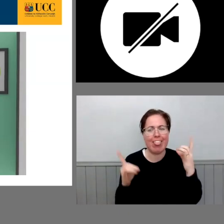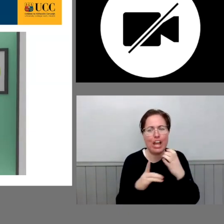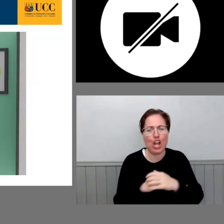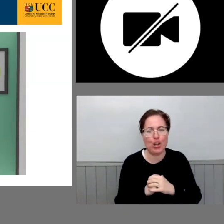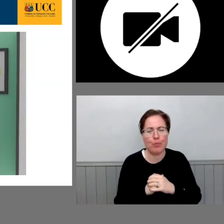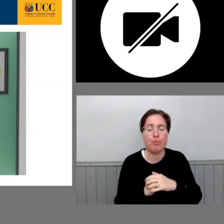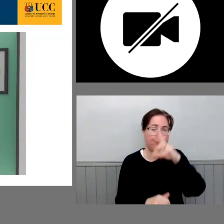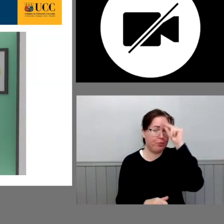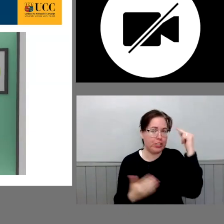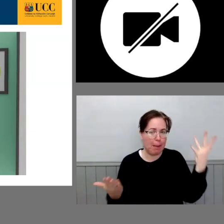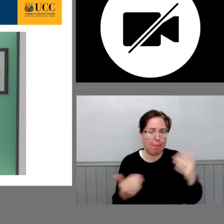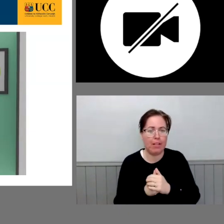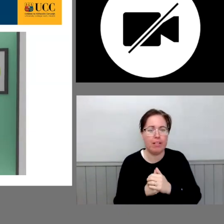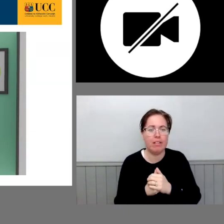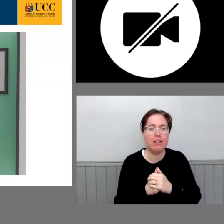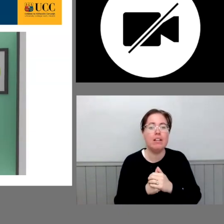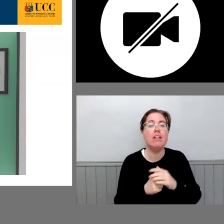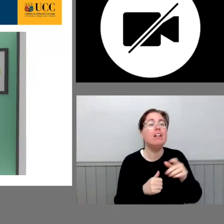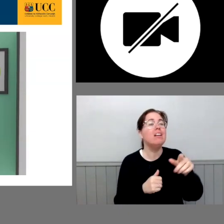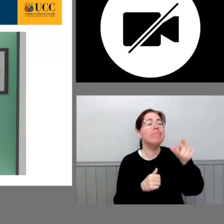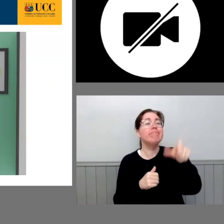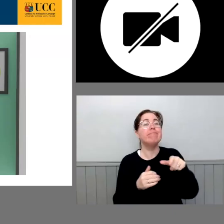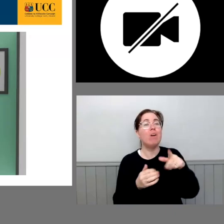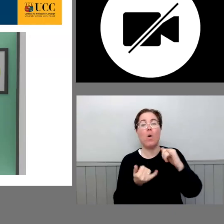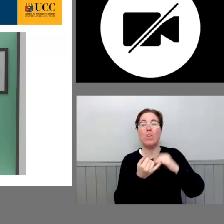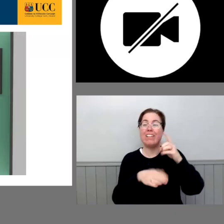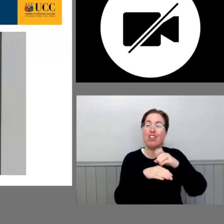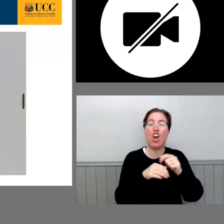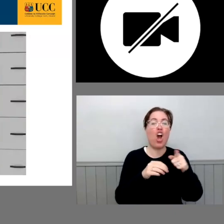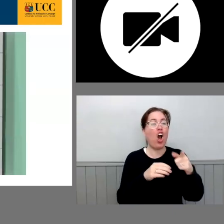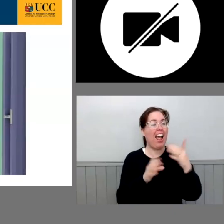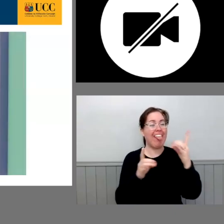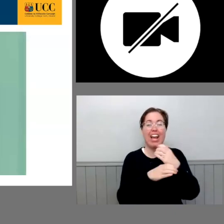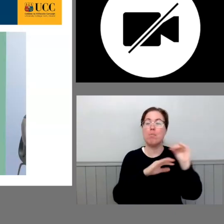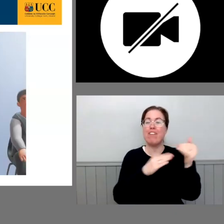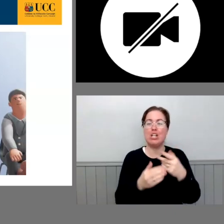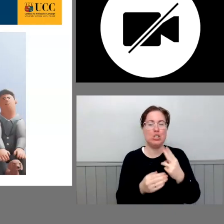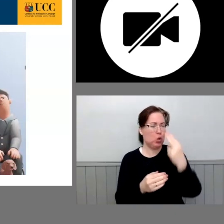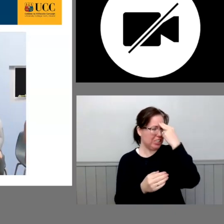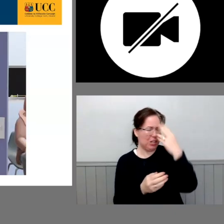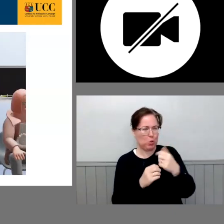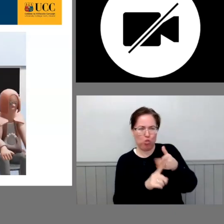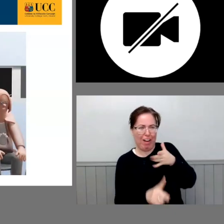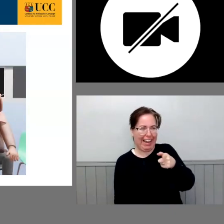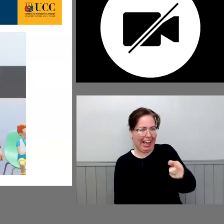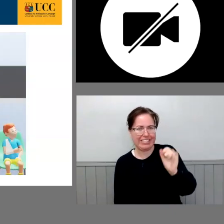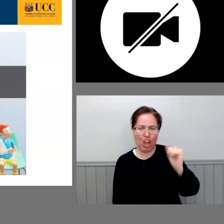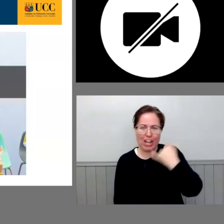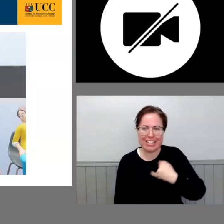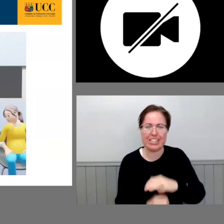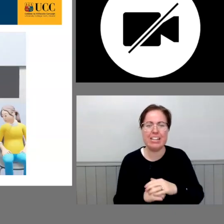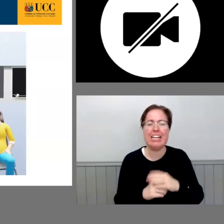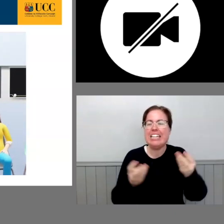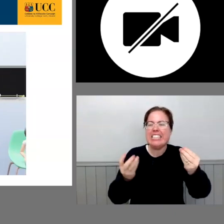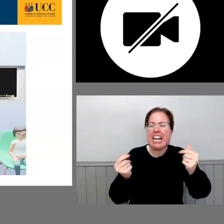include healthcare providers who don't understand or recognize their identities, sensory environments that are